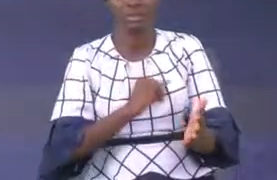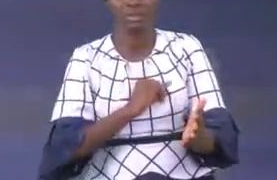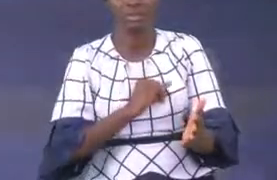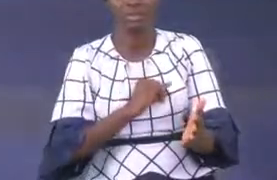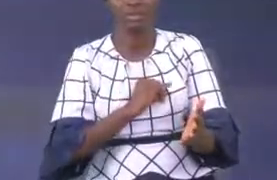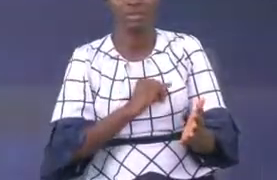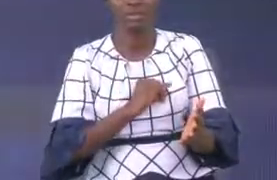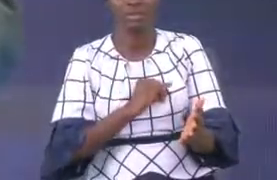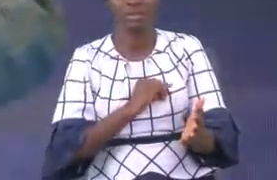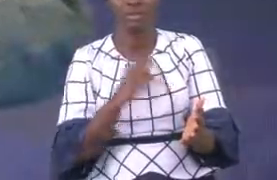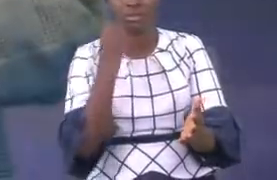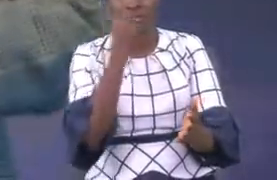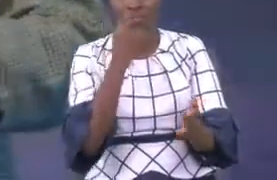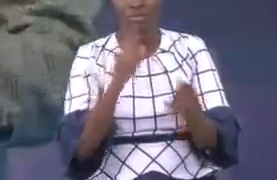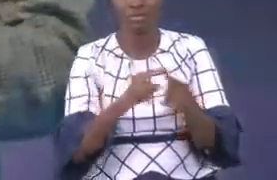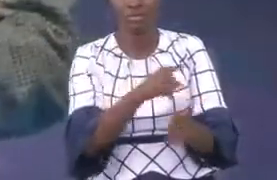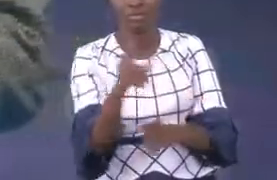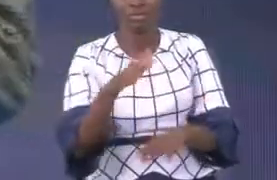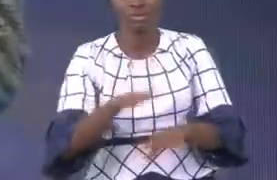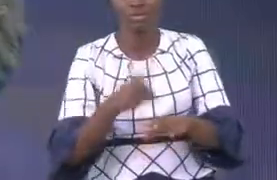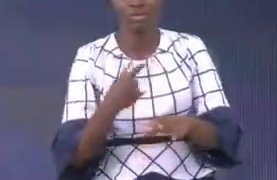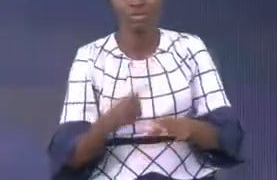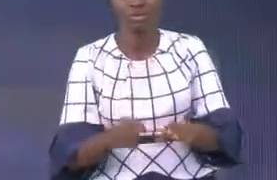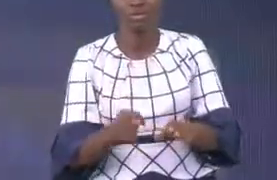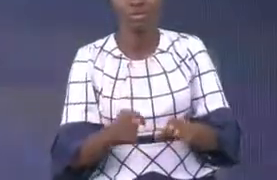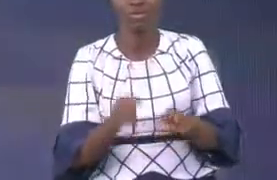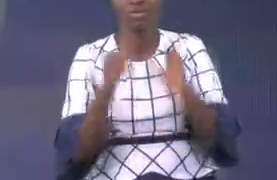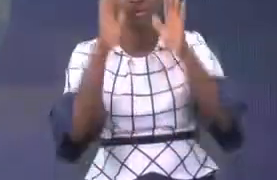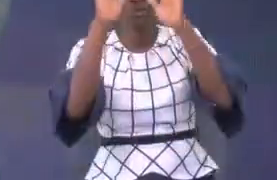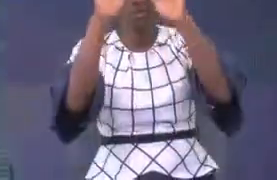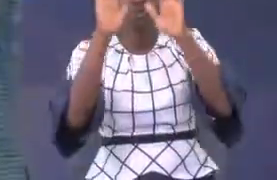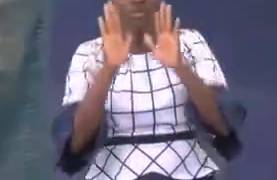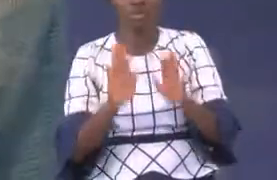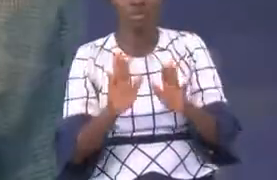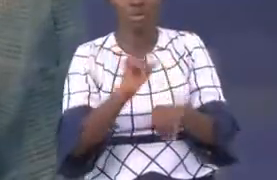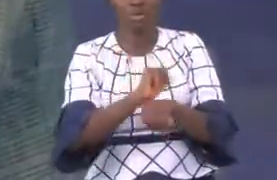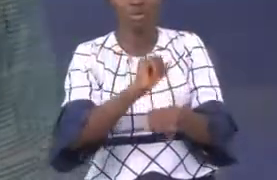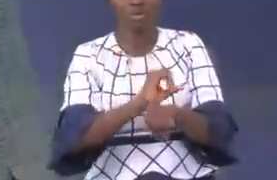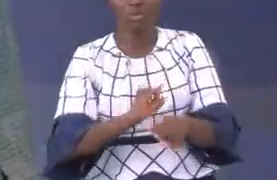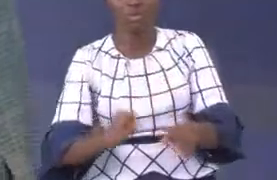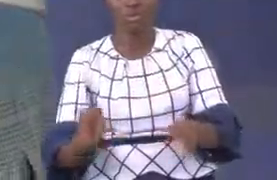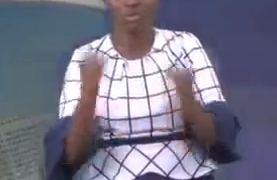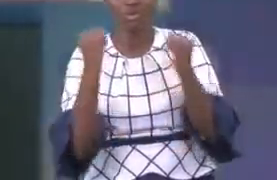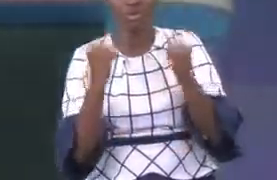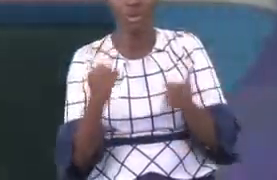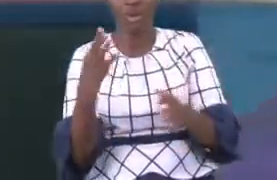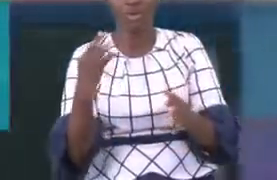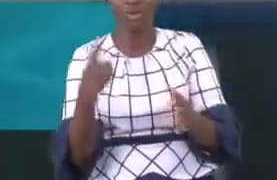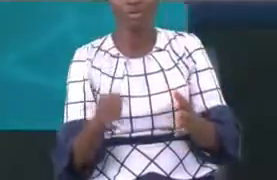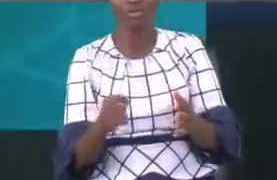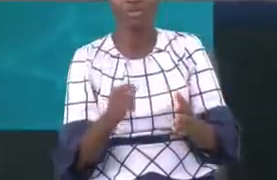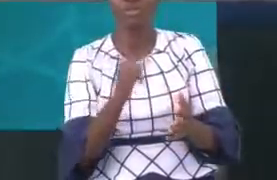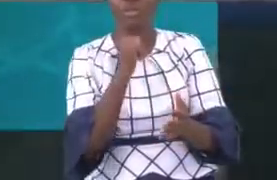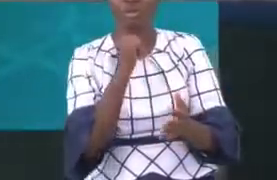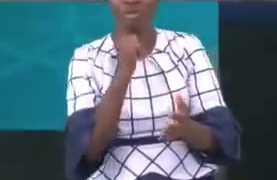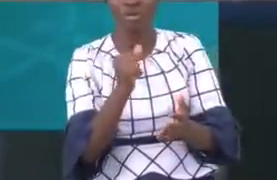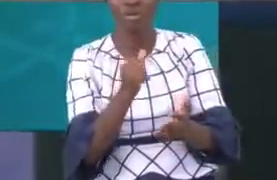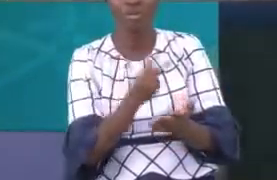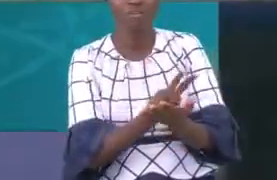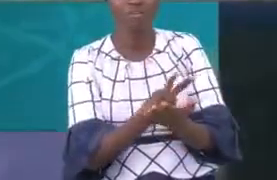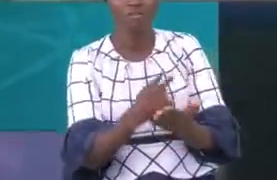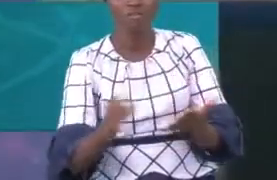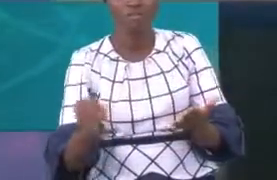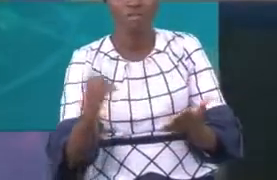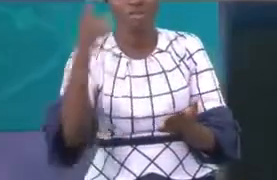power of the unfailing God. Look at that. We're talking about God, a God that cannot